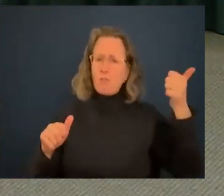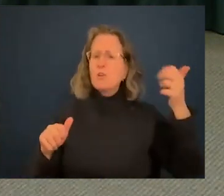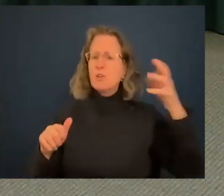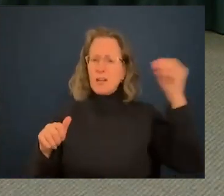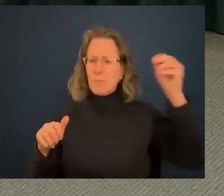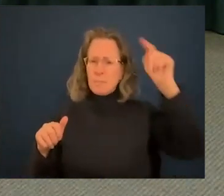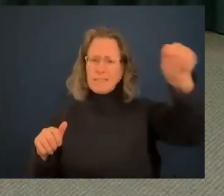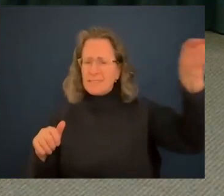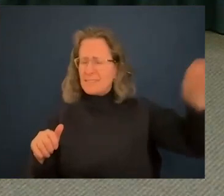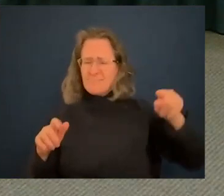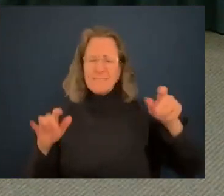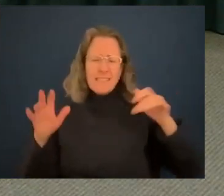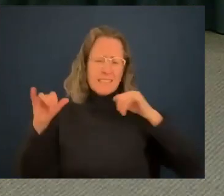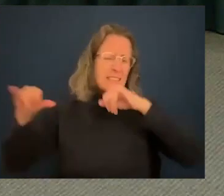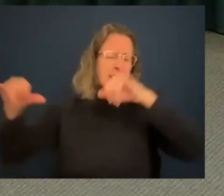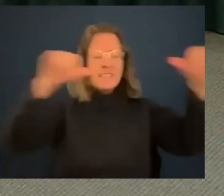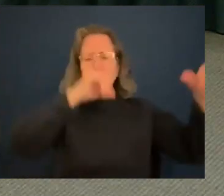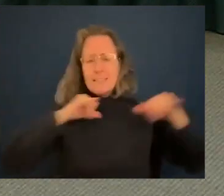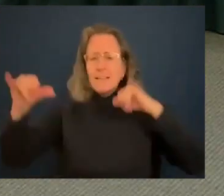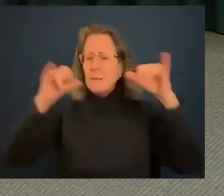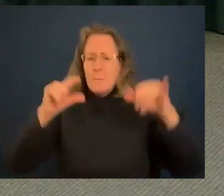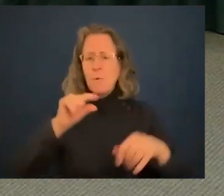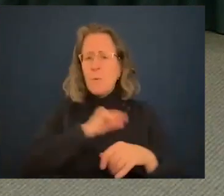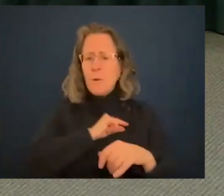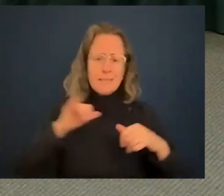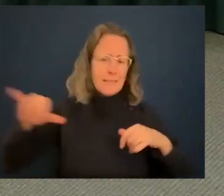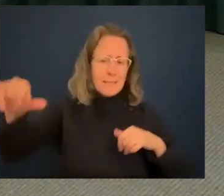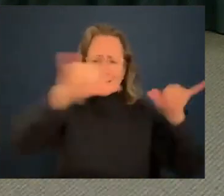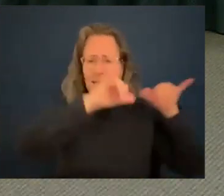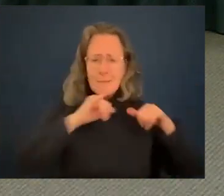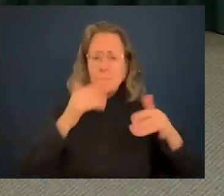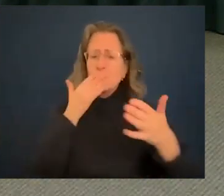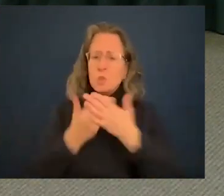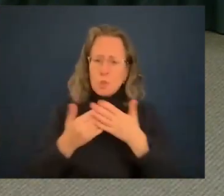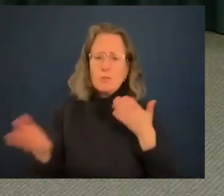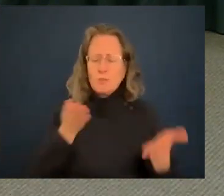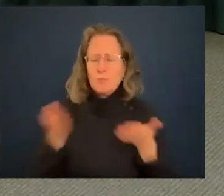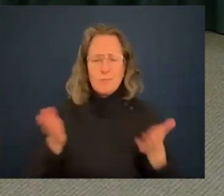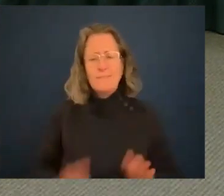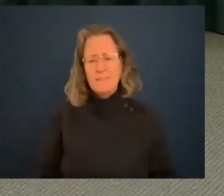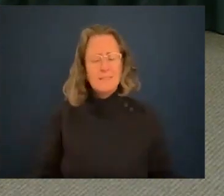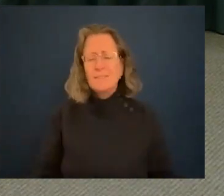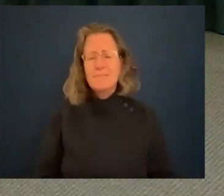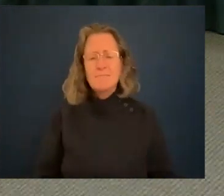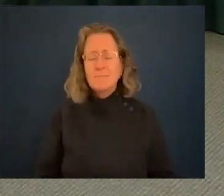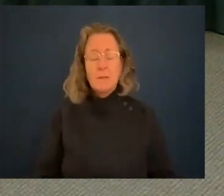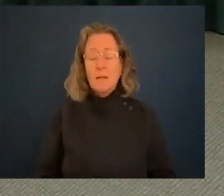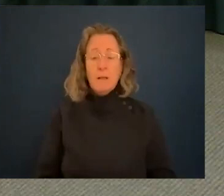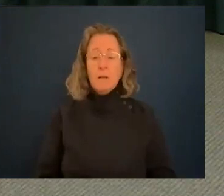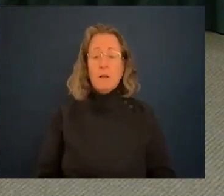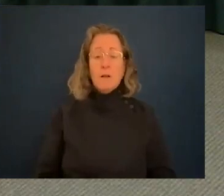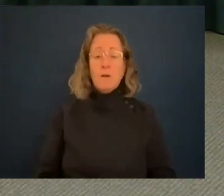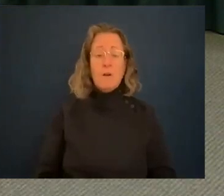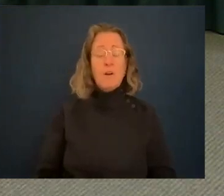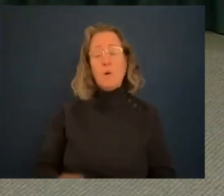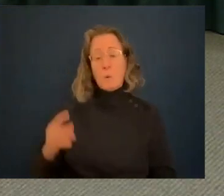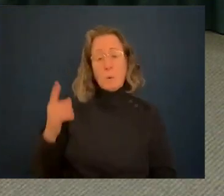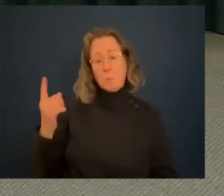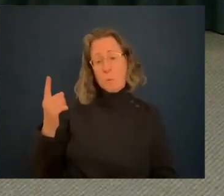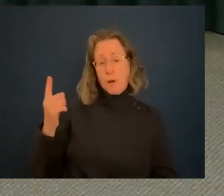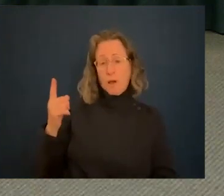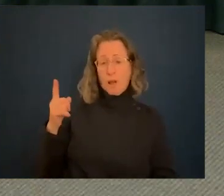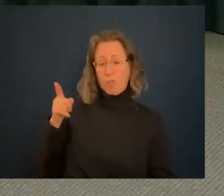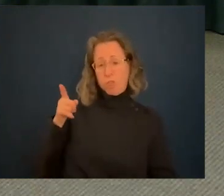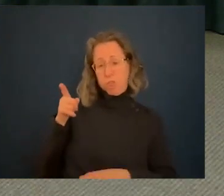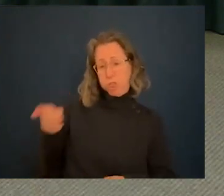that into the Forefront also uh and not look for ways to make one of the entities look bad that might